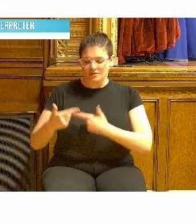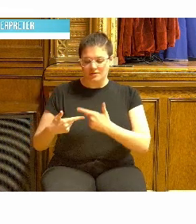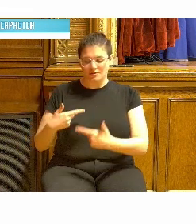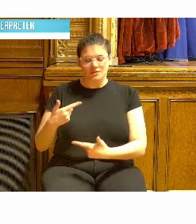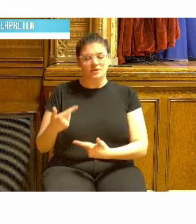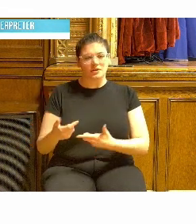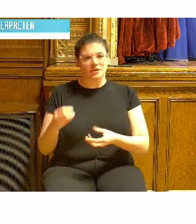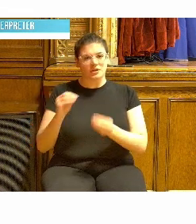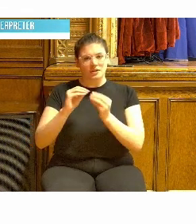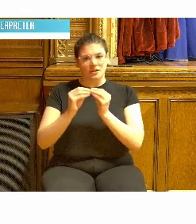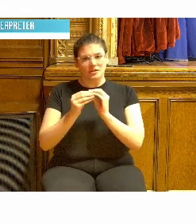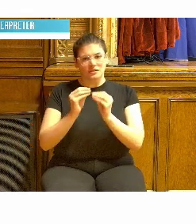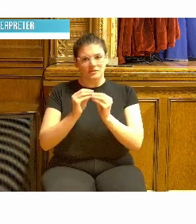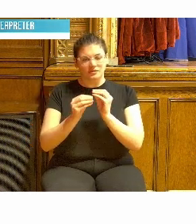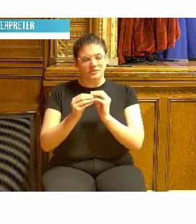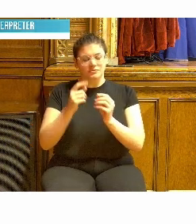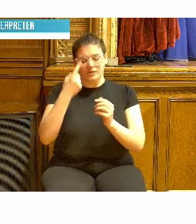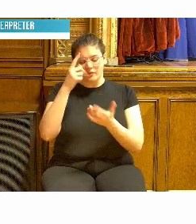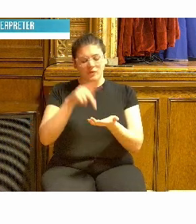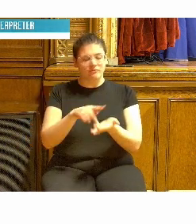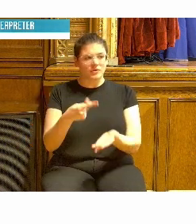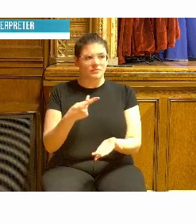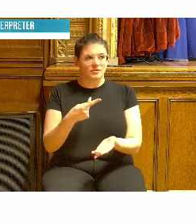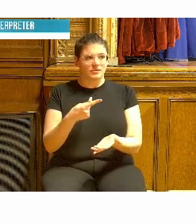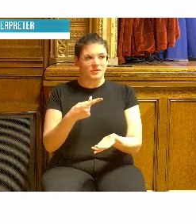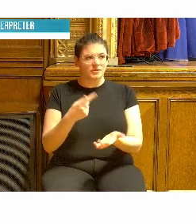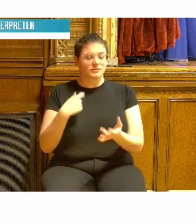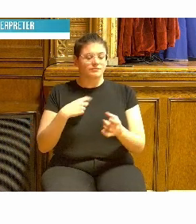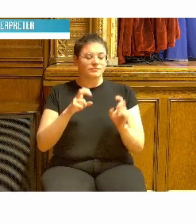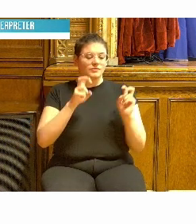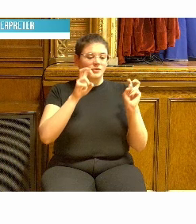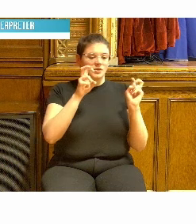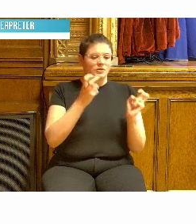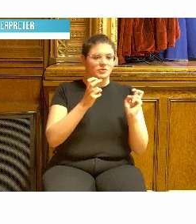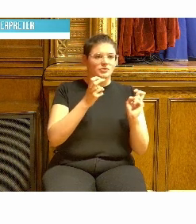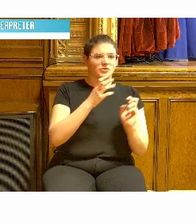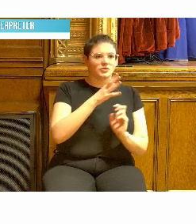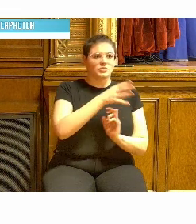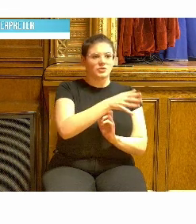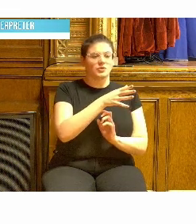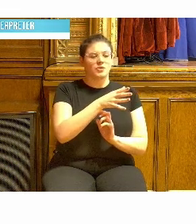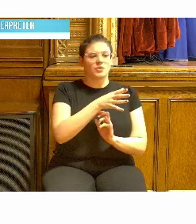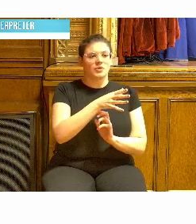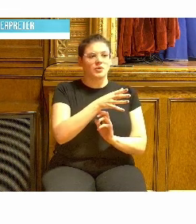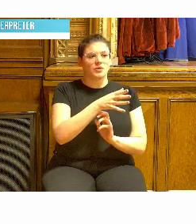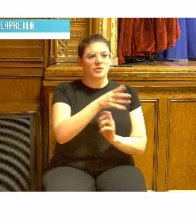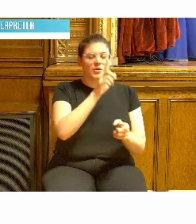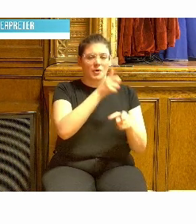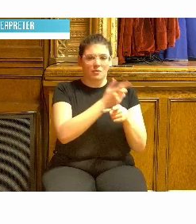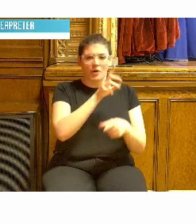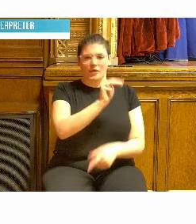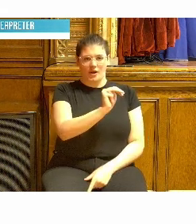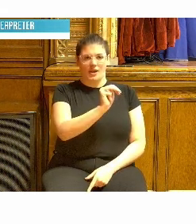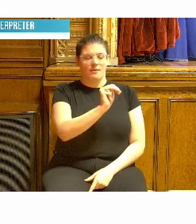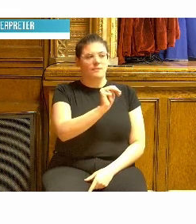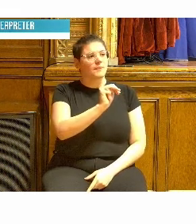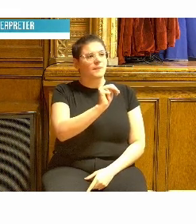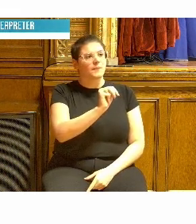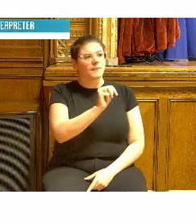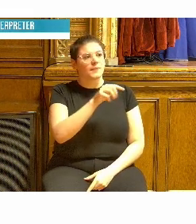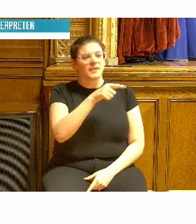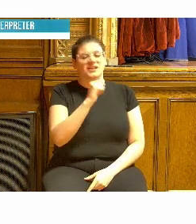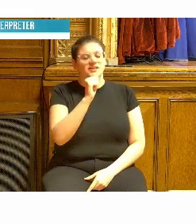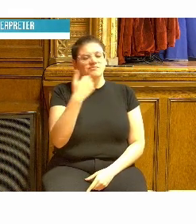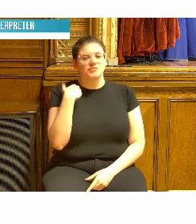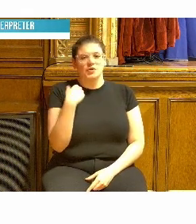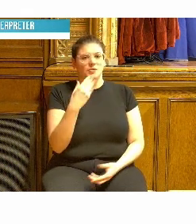and reparations. To quote Brother M, because I didn't get his permission to use his name, so we'll call him Brother M here from Rochester within a work